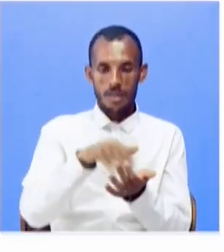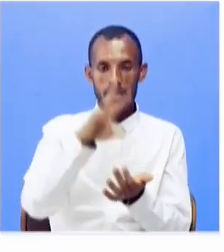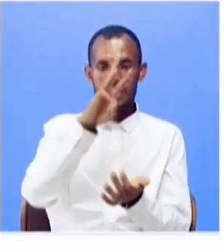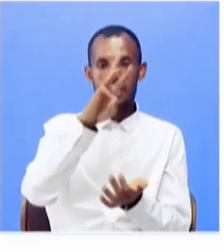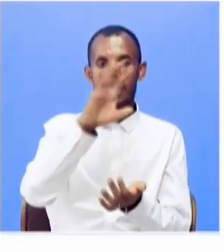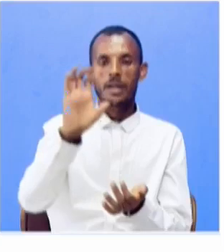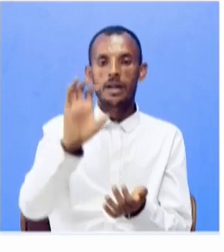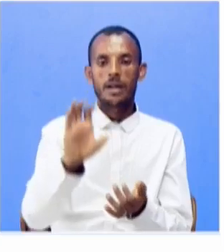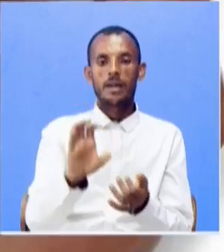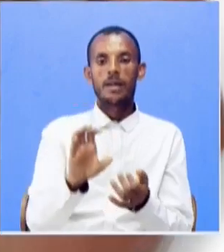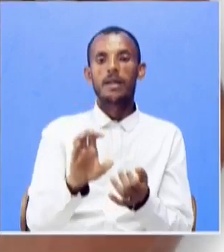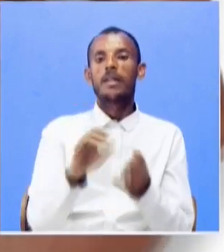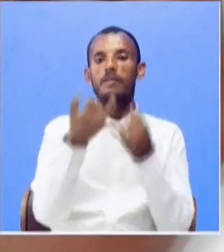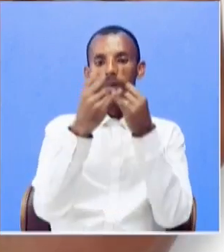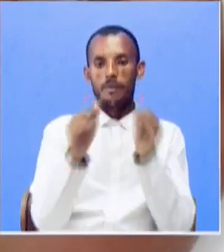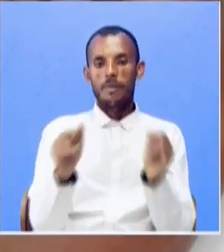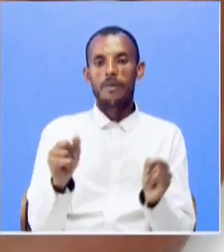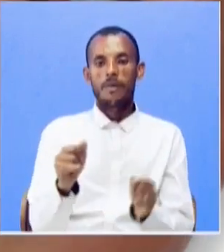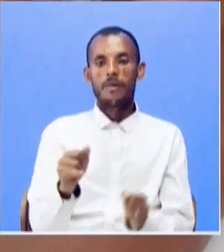4,600 divided by